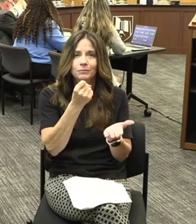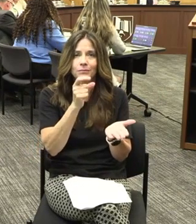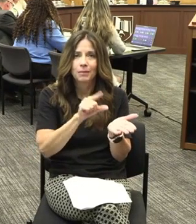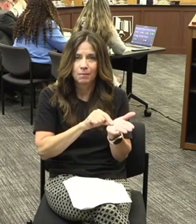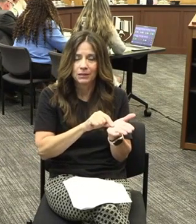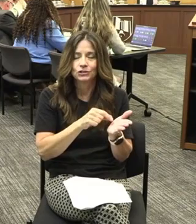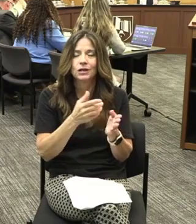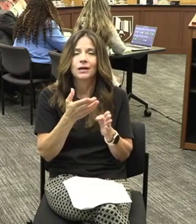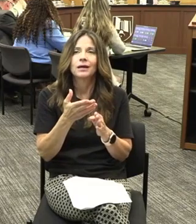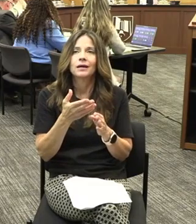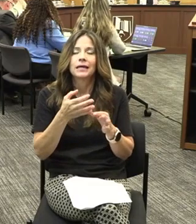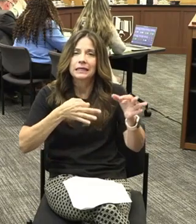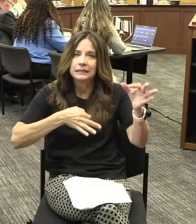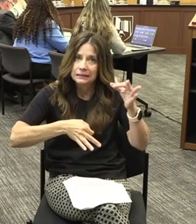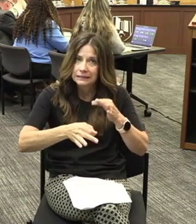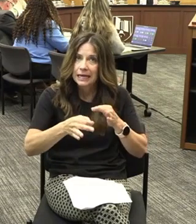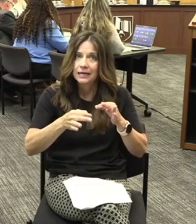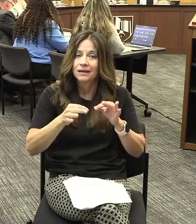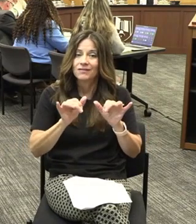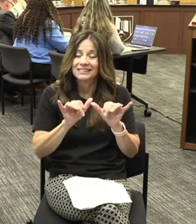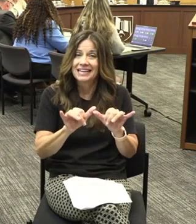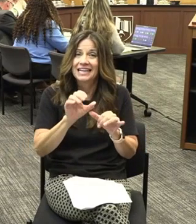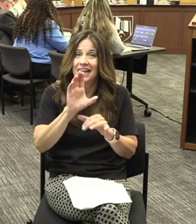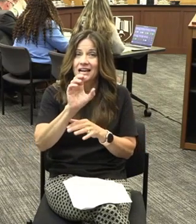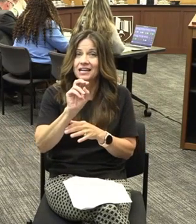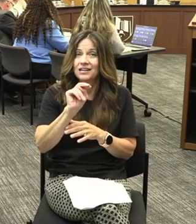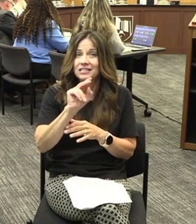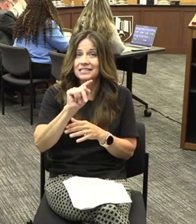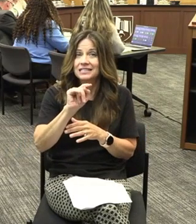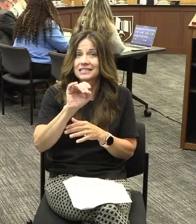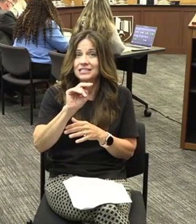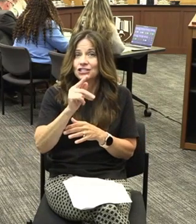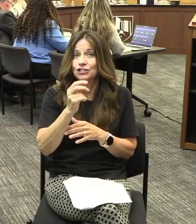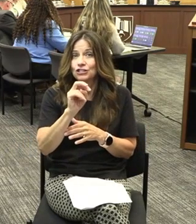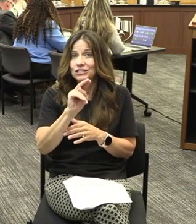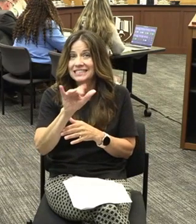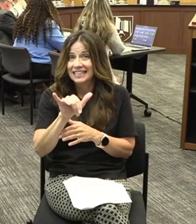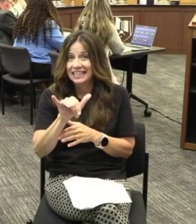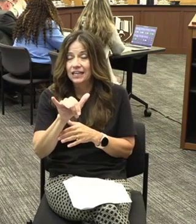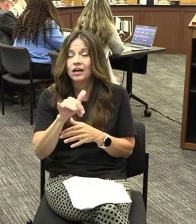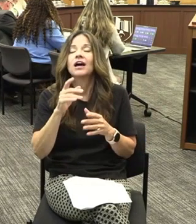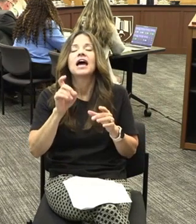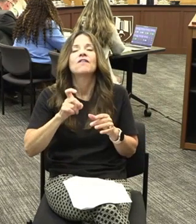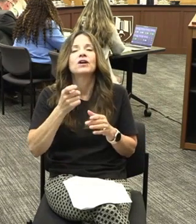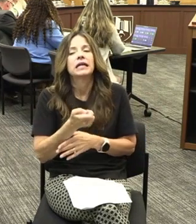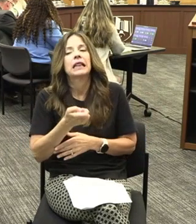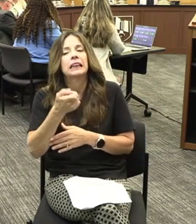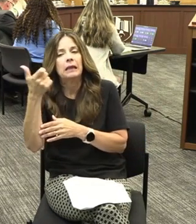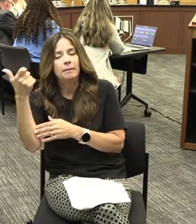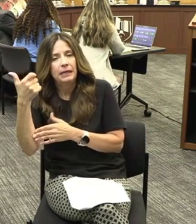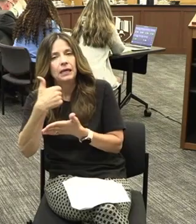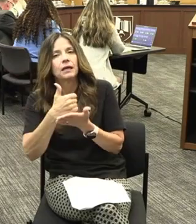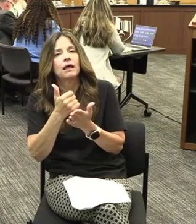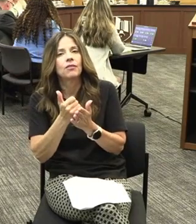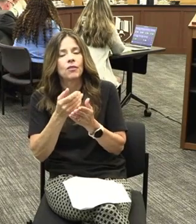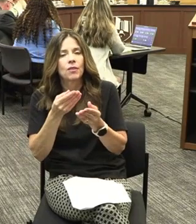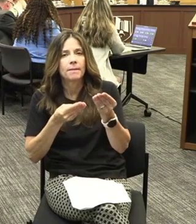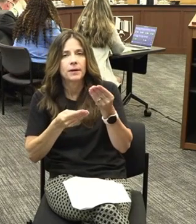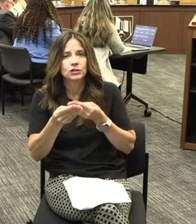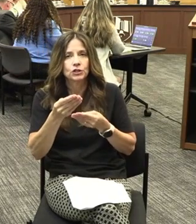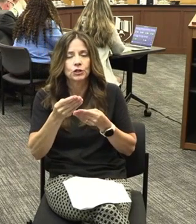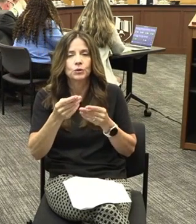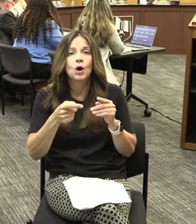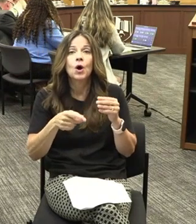being held in contingency, it would be eliminated and the budget would show a surplus